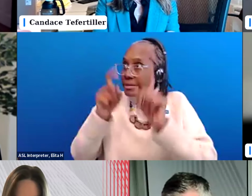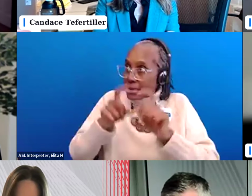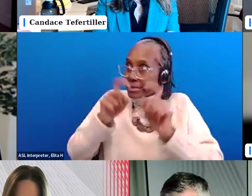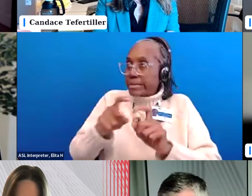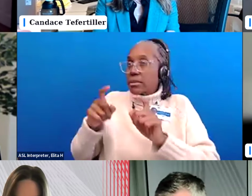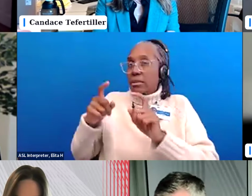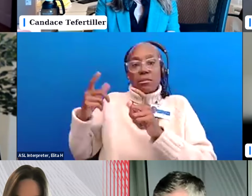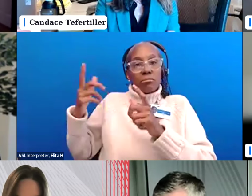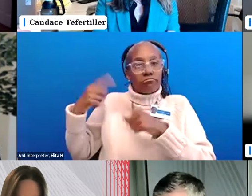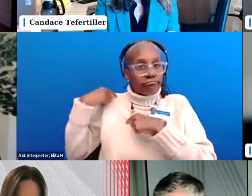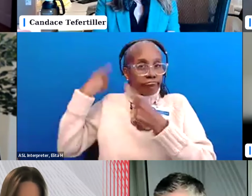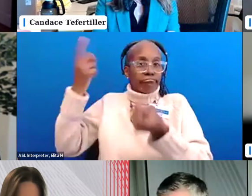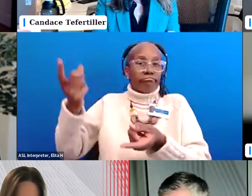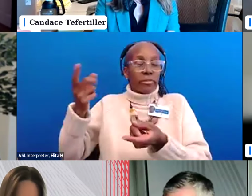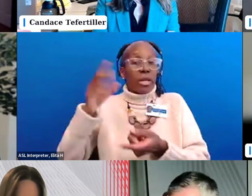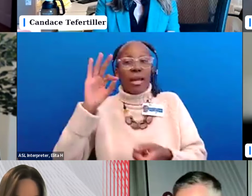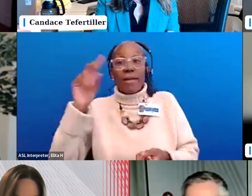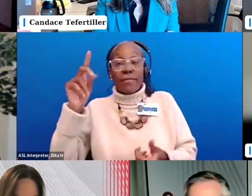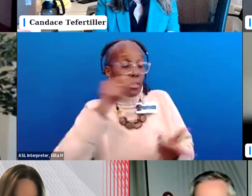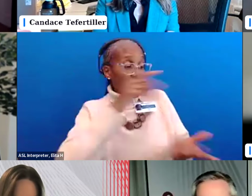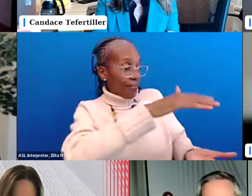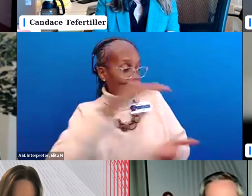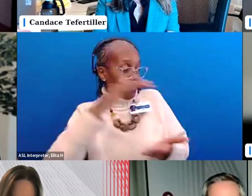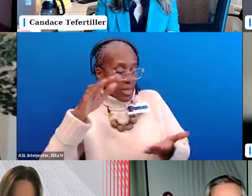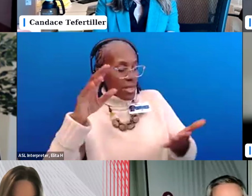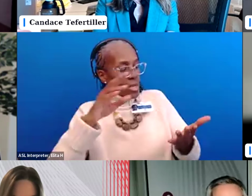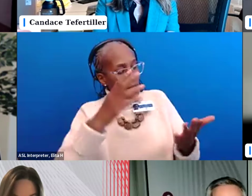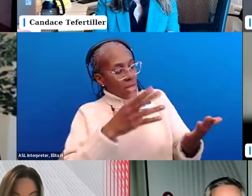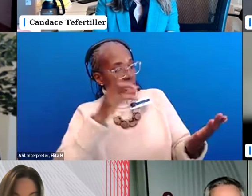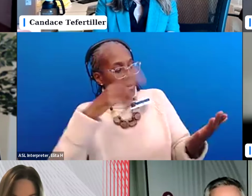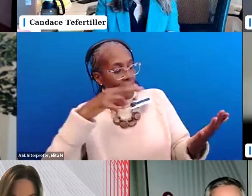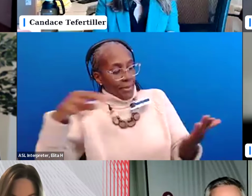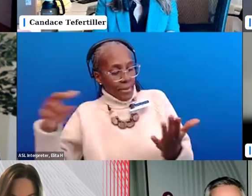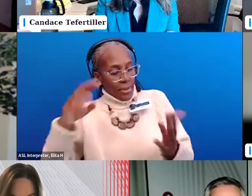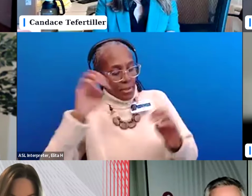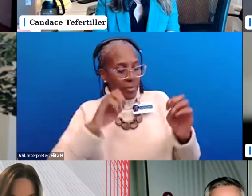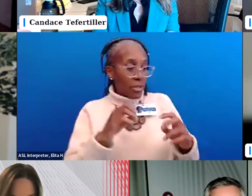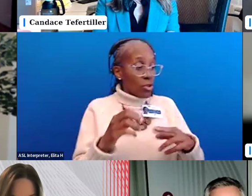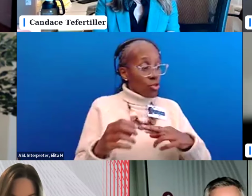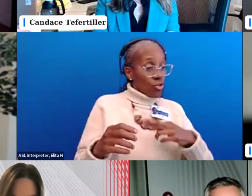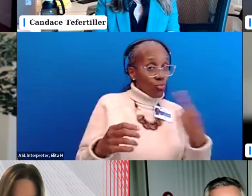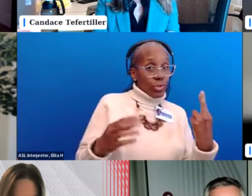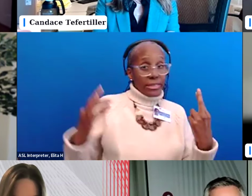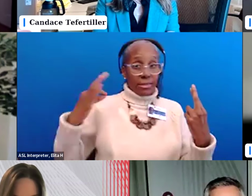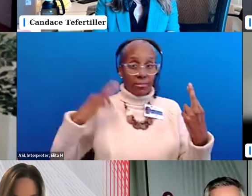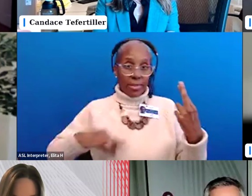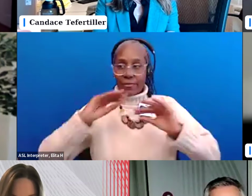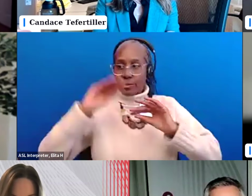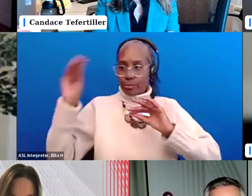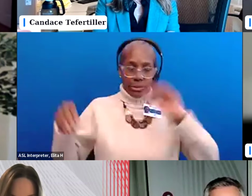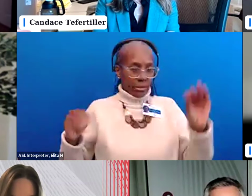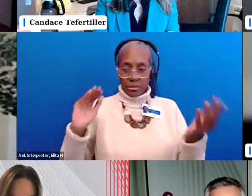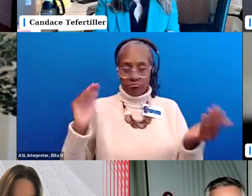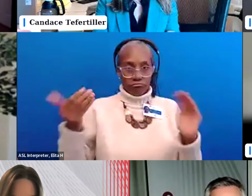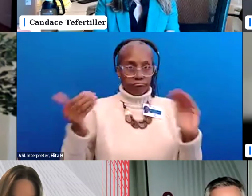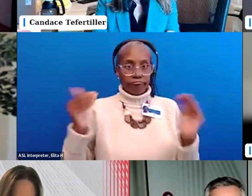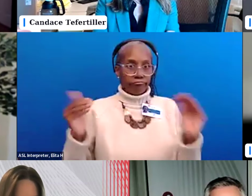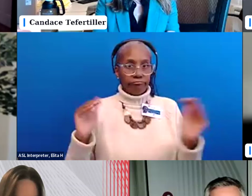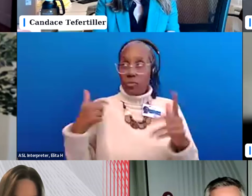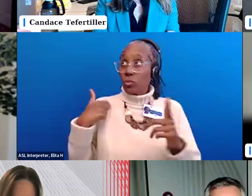with the device today. And they look at this and evaluate the risk-benefit ratio, really, of what